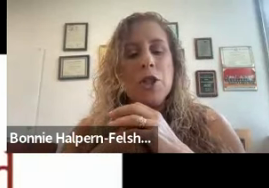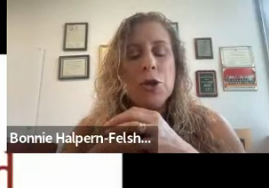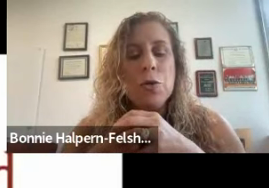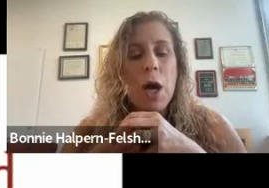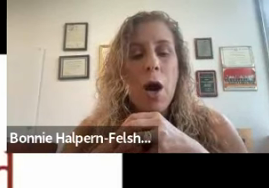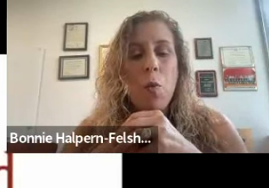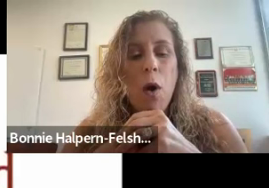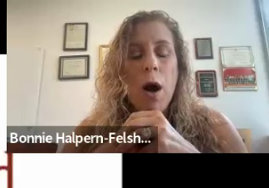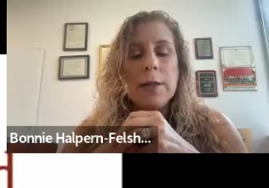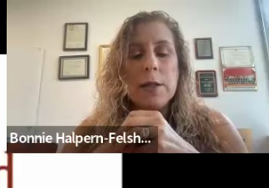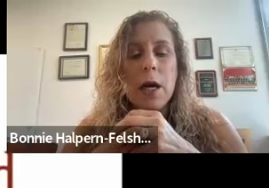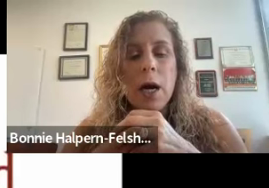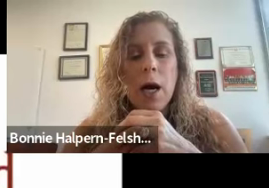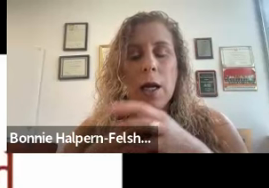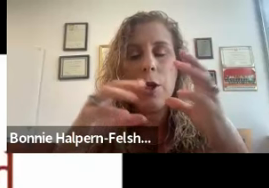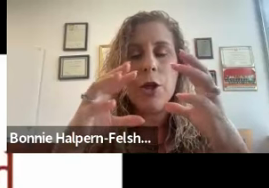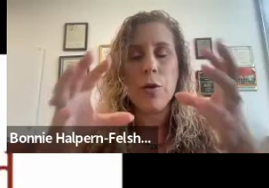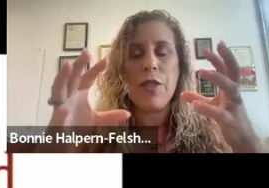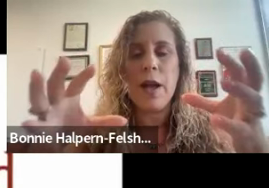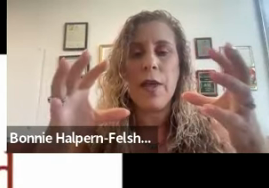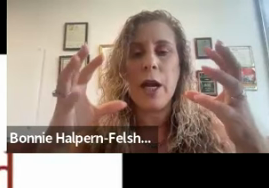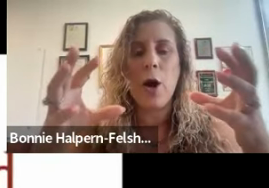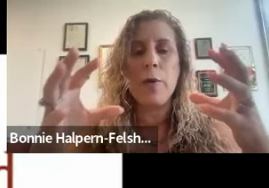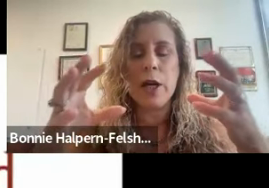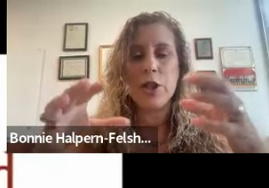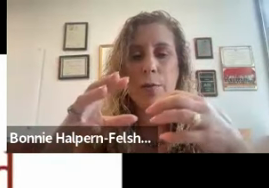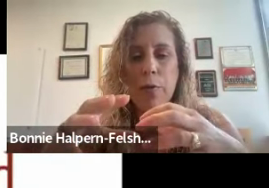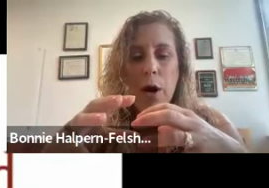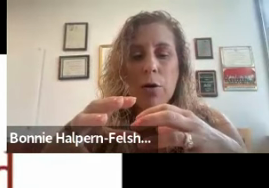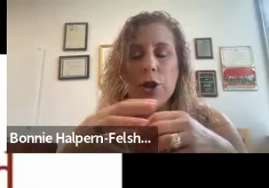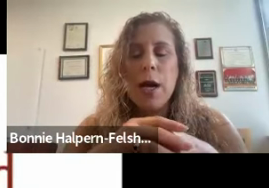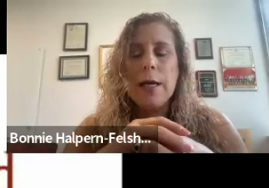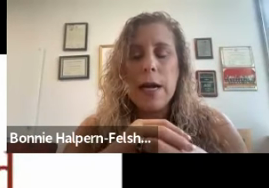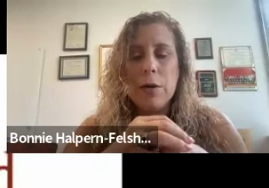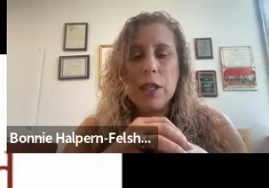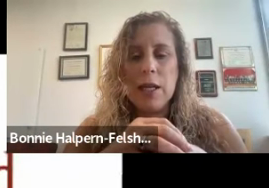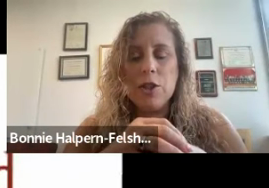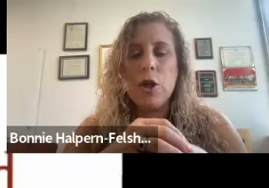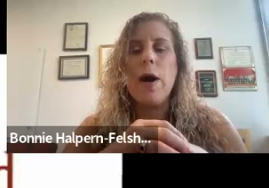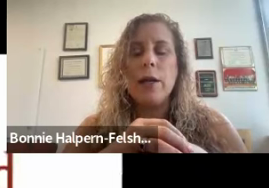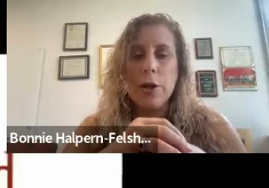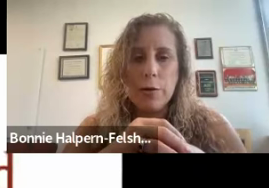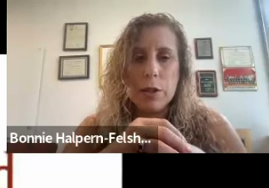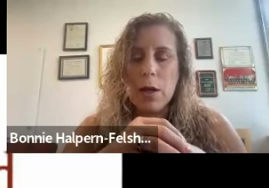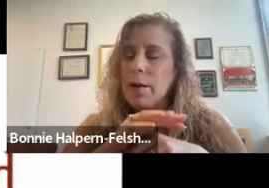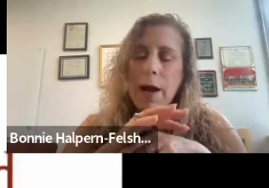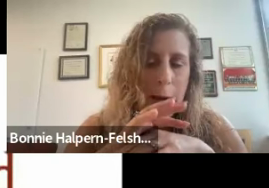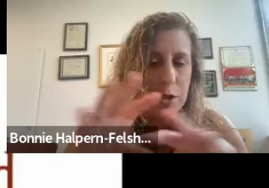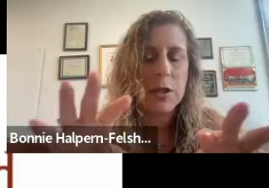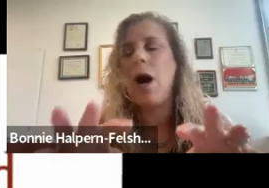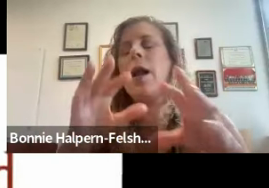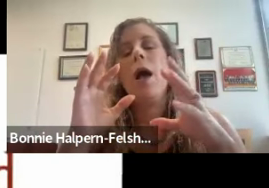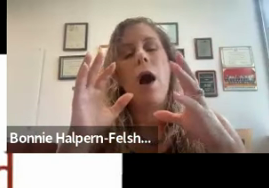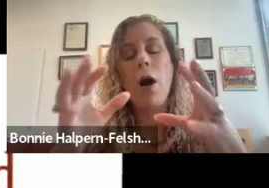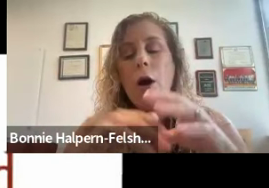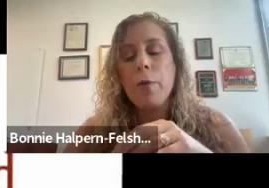I do not want you to think that a harm reduction approach tells kids to go ahead and use.